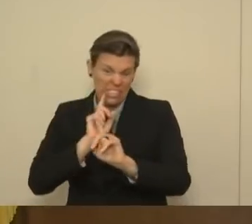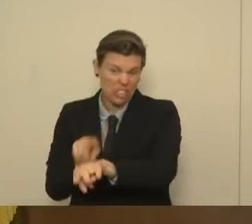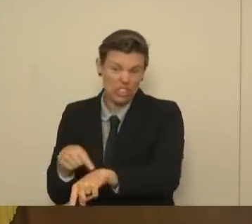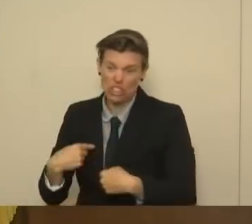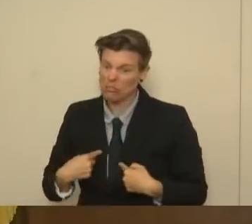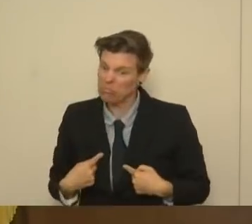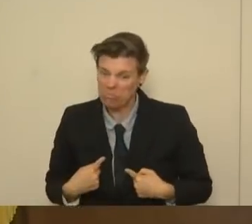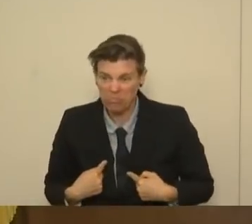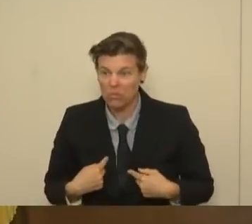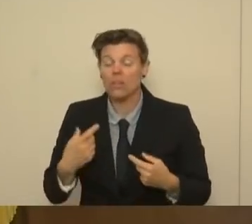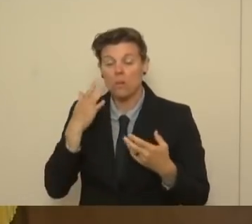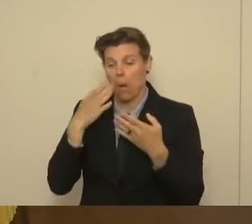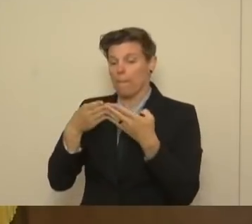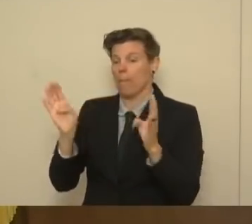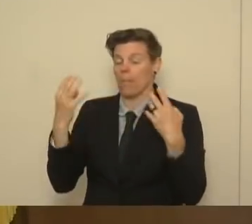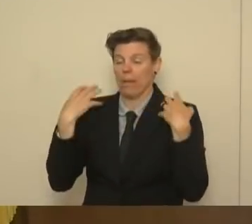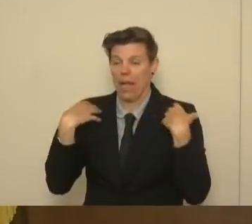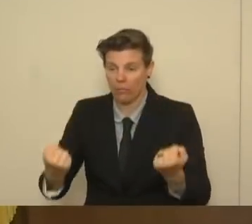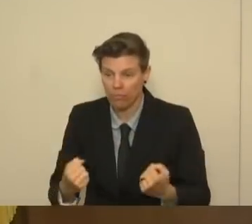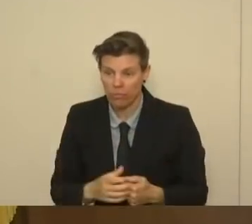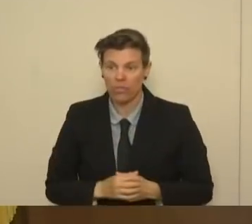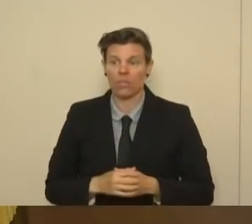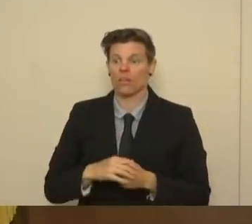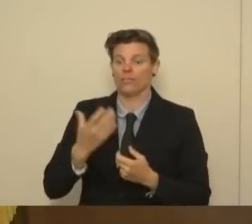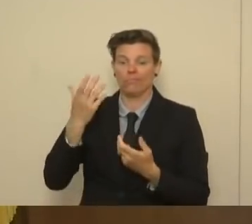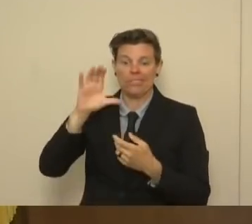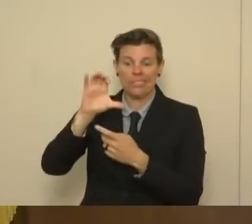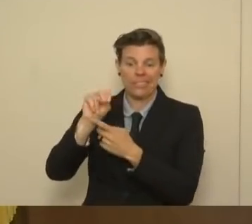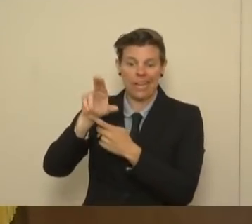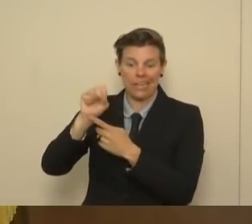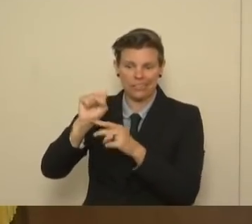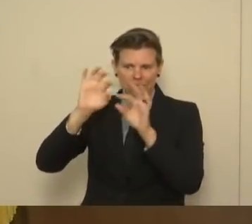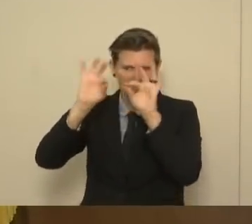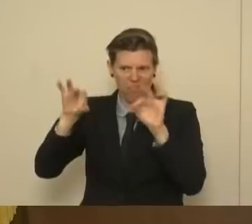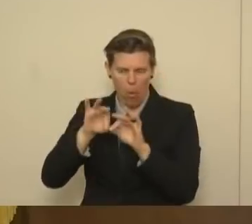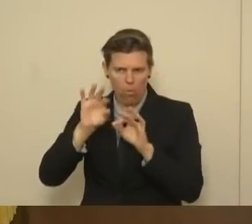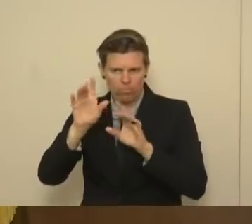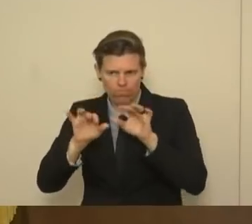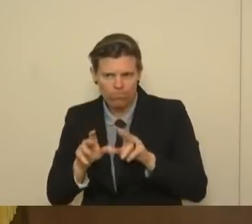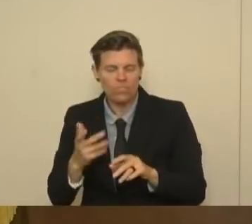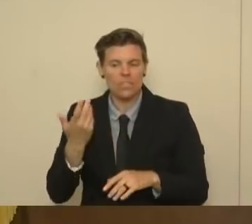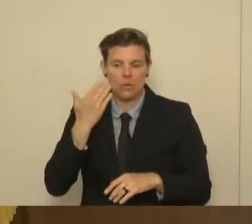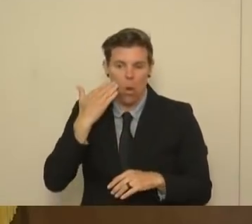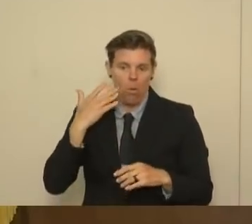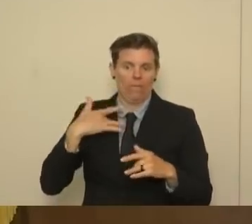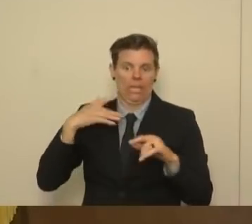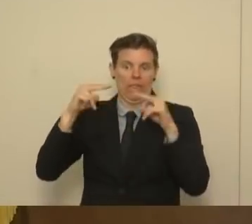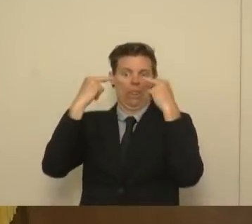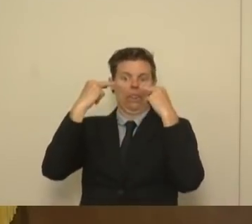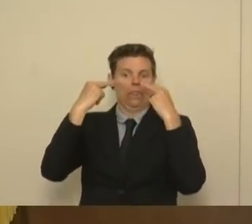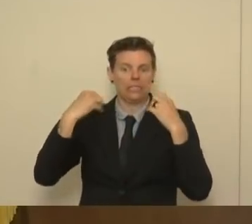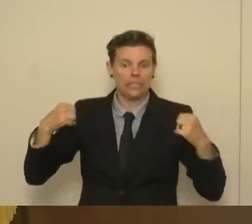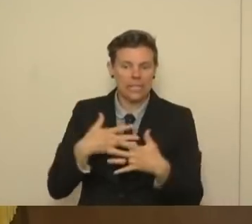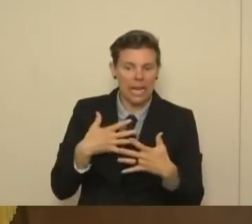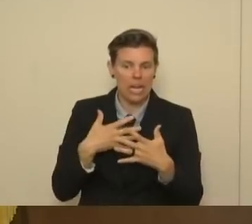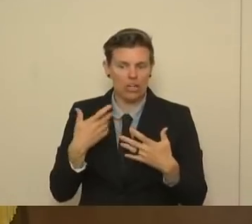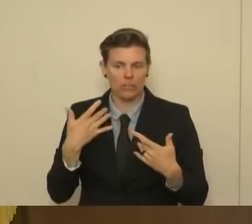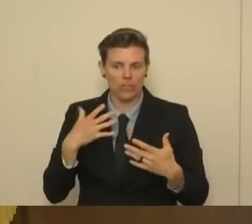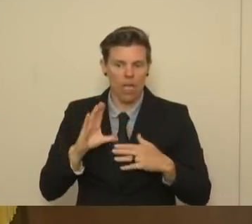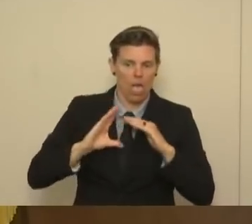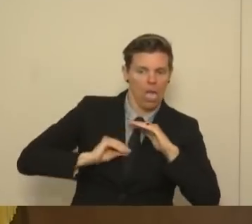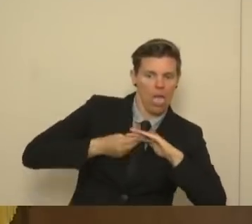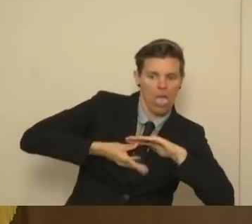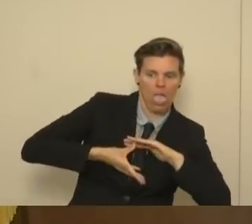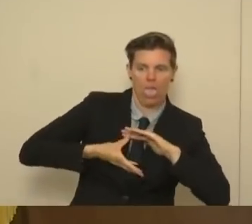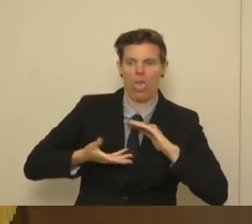public health to census and the intimidation and the negative effort by any number of